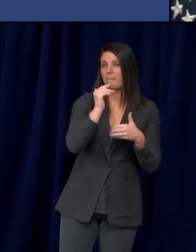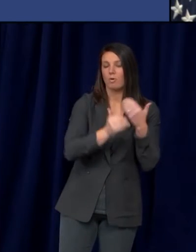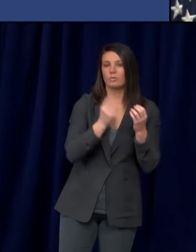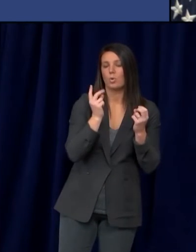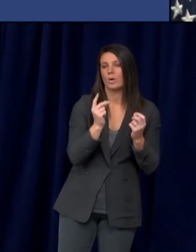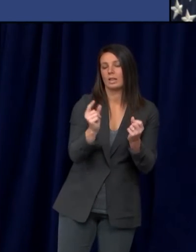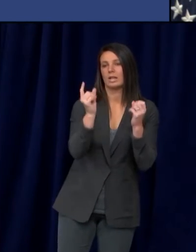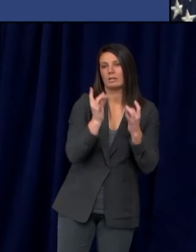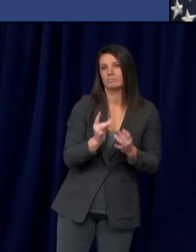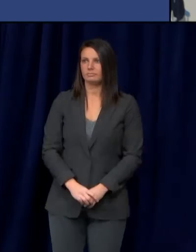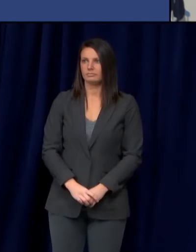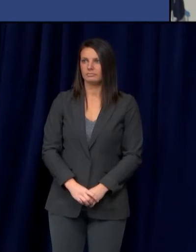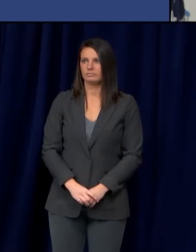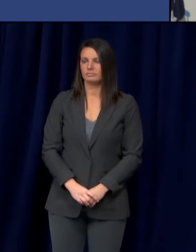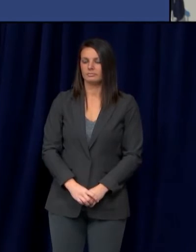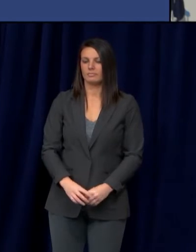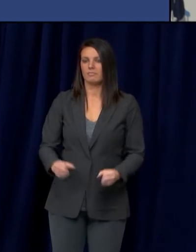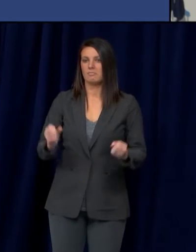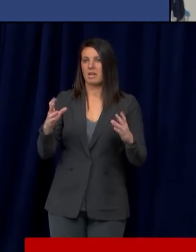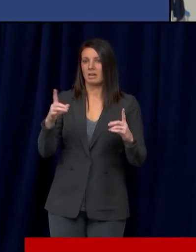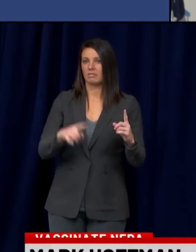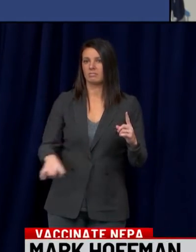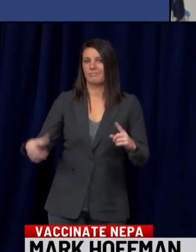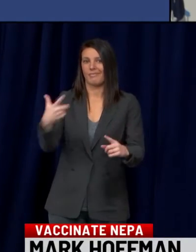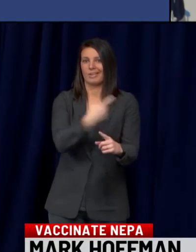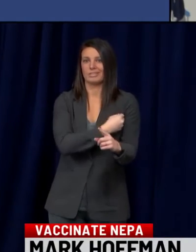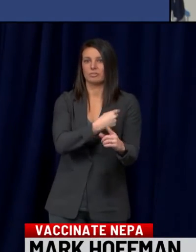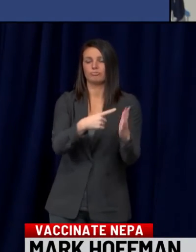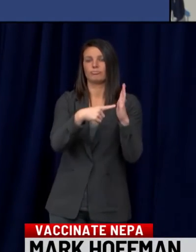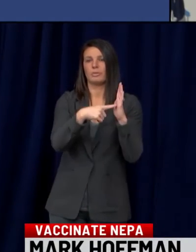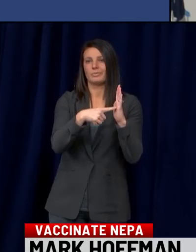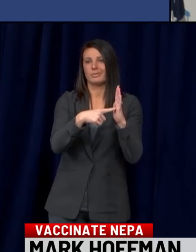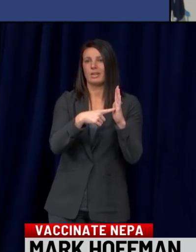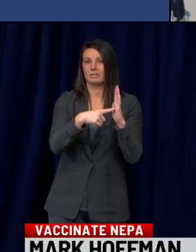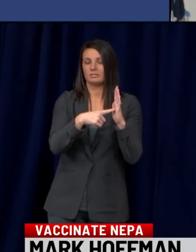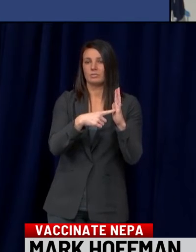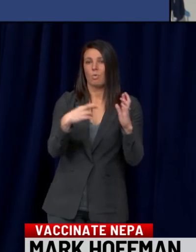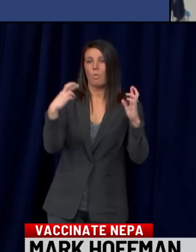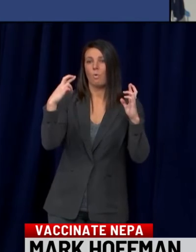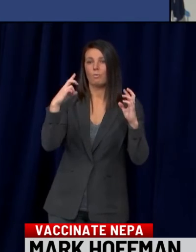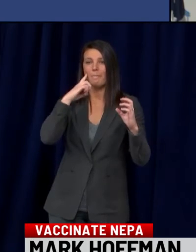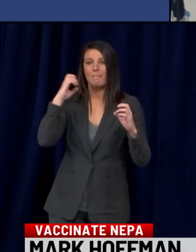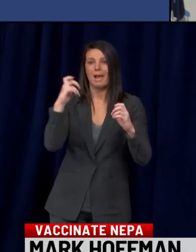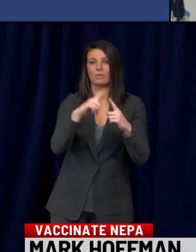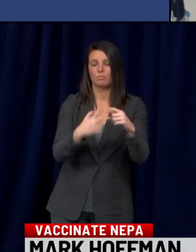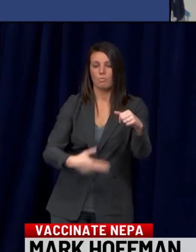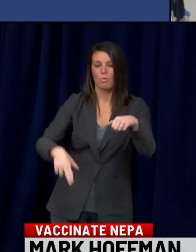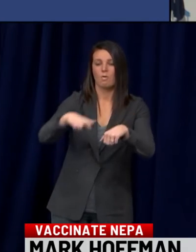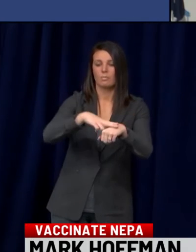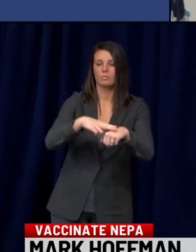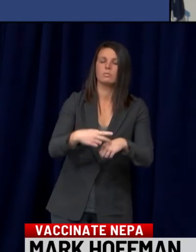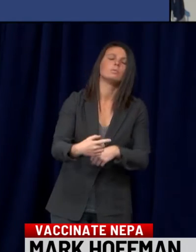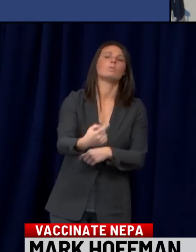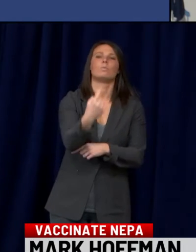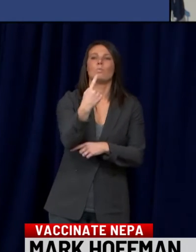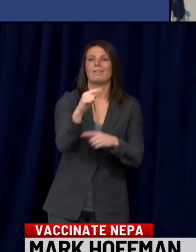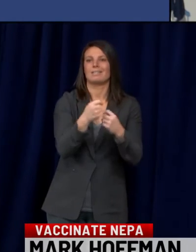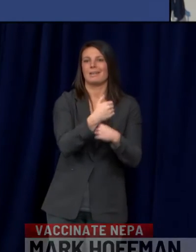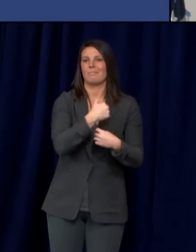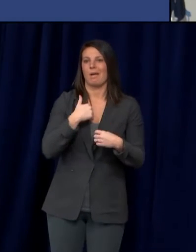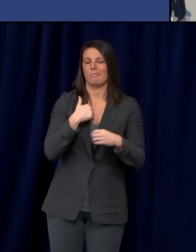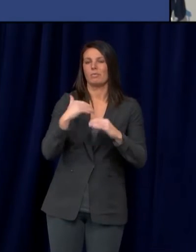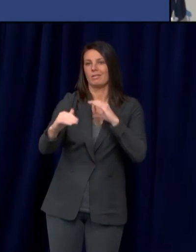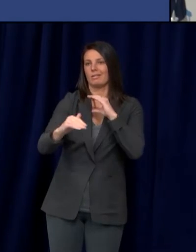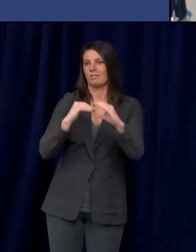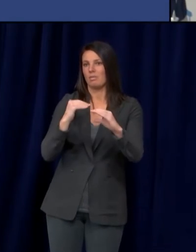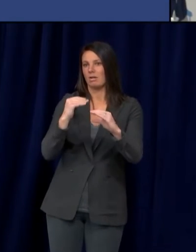so efficiently to get this done. For many of those vaccines represent hope for a return to normal in our schools. One Bucks County Intermediate Unit team member summarized it perfectly in an email